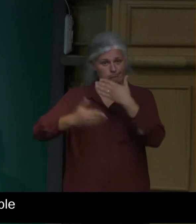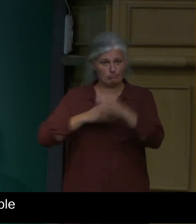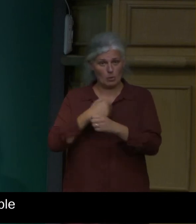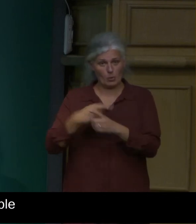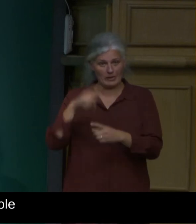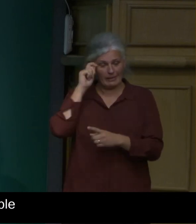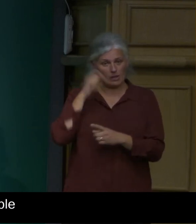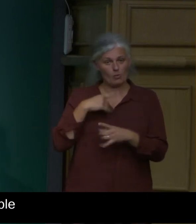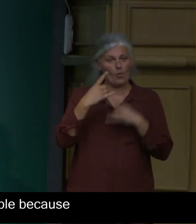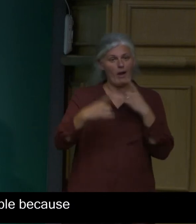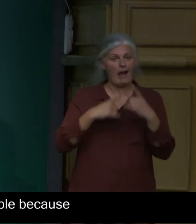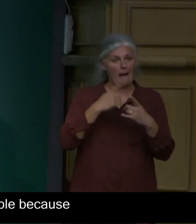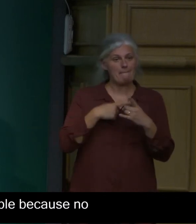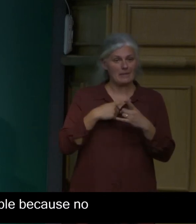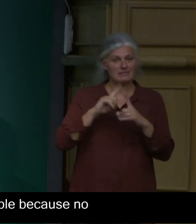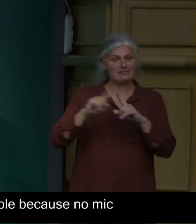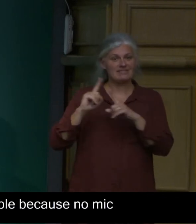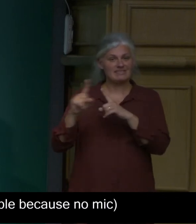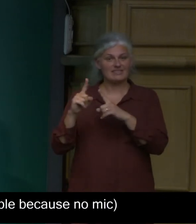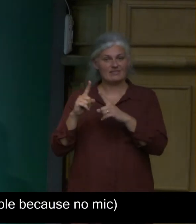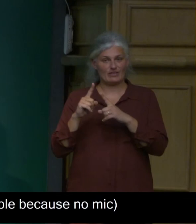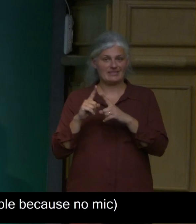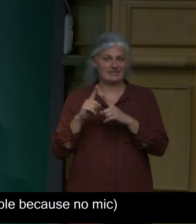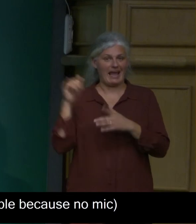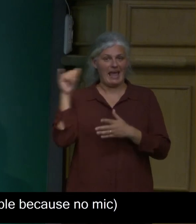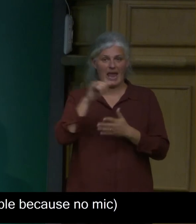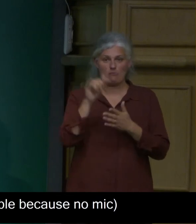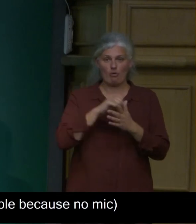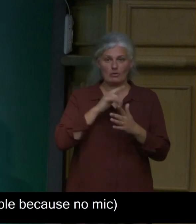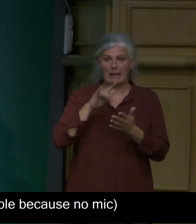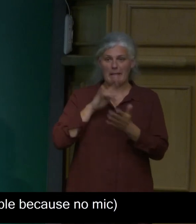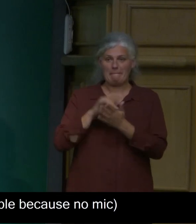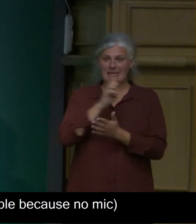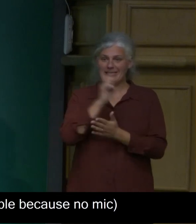almost on an airport and there's definitely disruption of millions in the Middle East